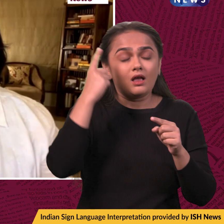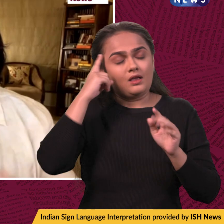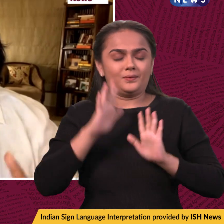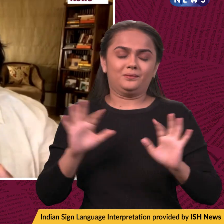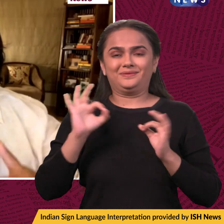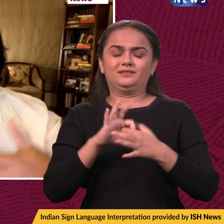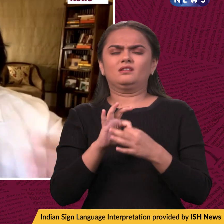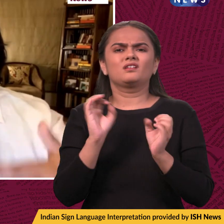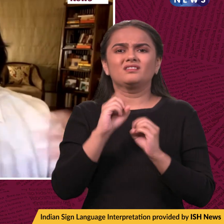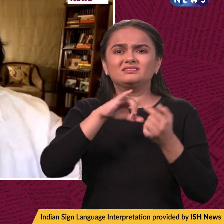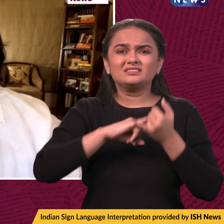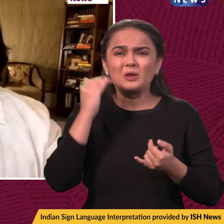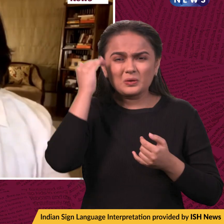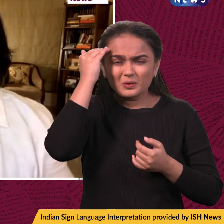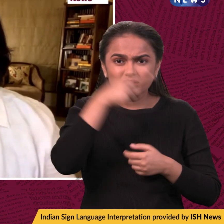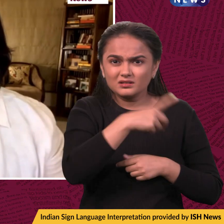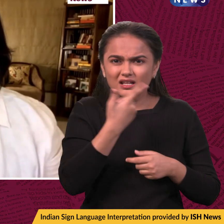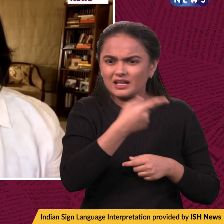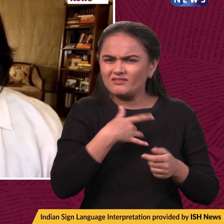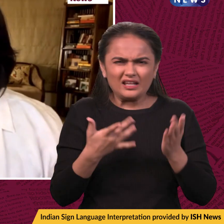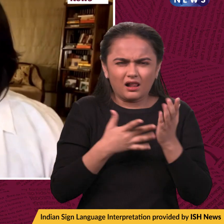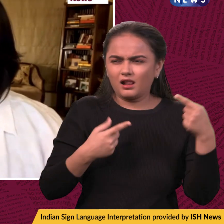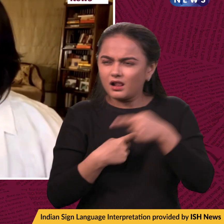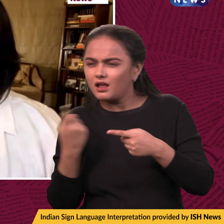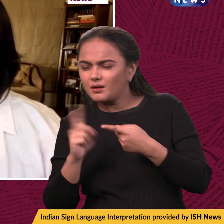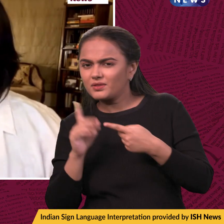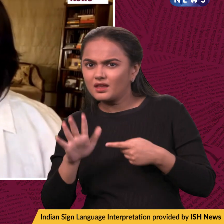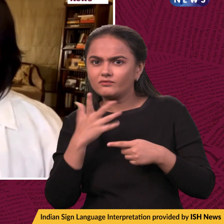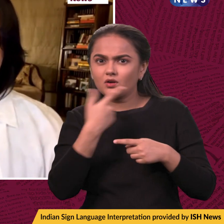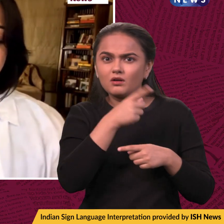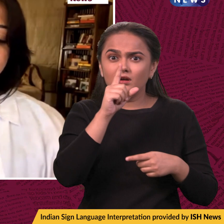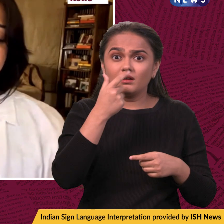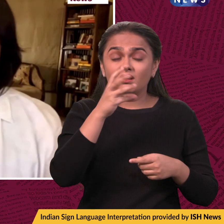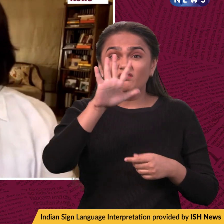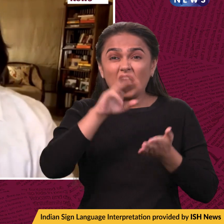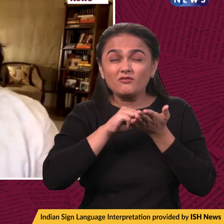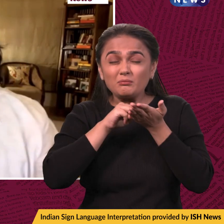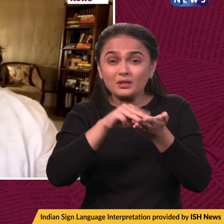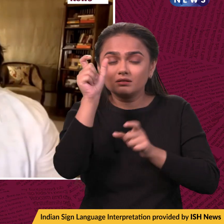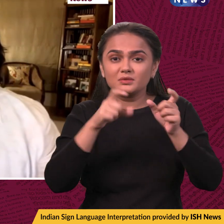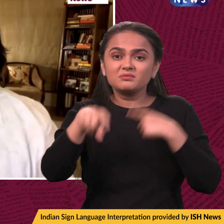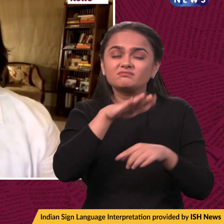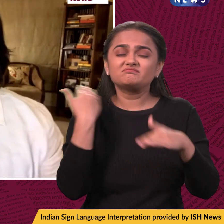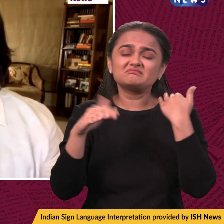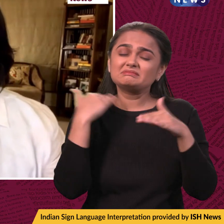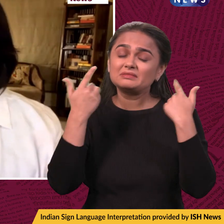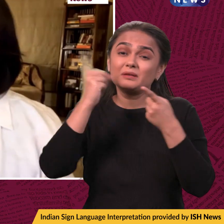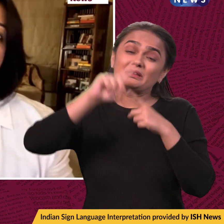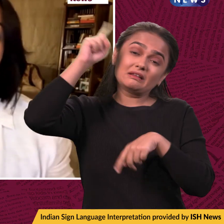of Korea have been technically at war this entire time. 5 million troops and civilians have lost their lives in that Korean